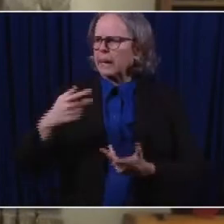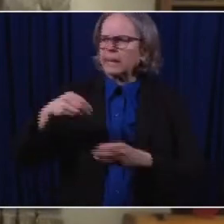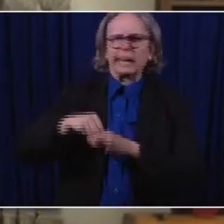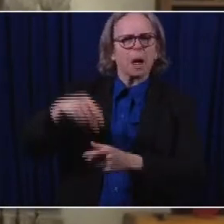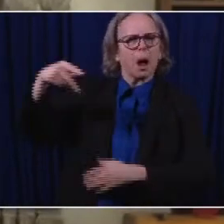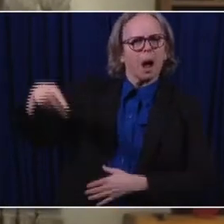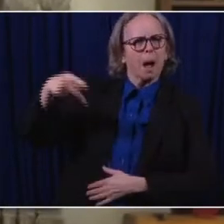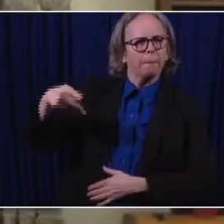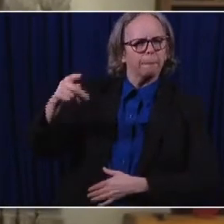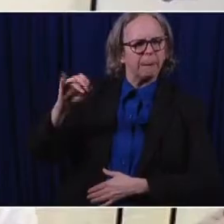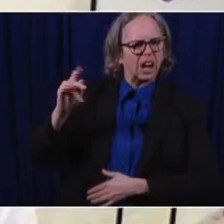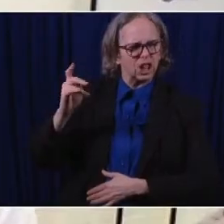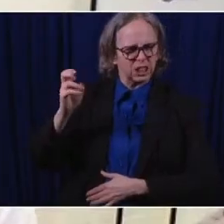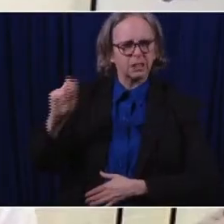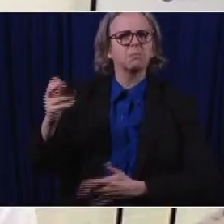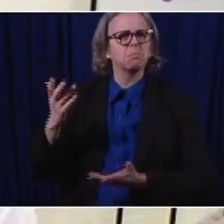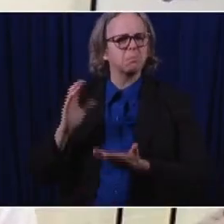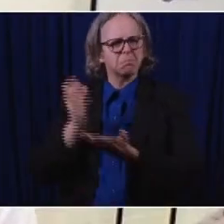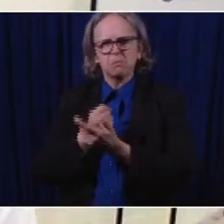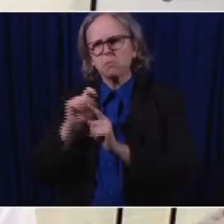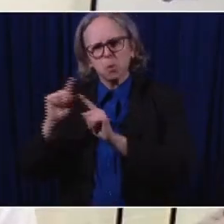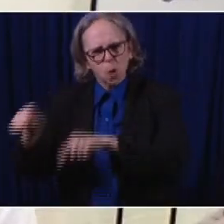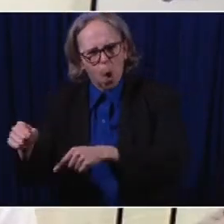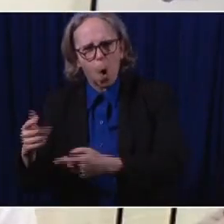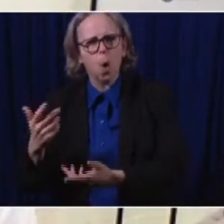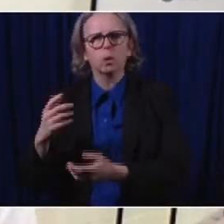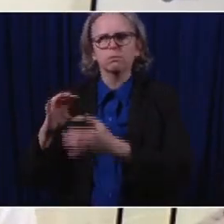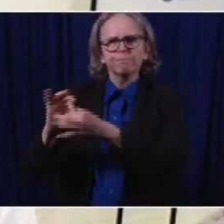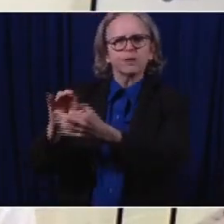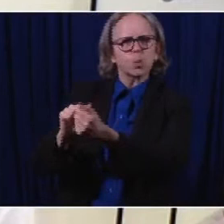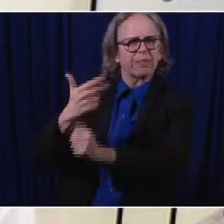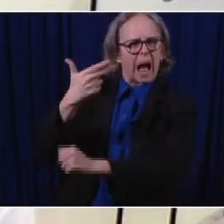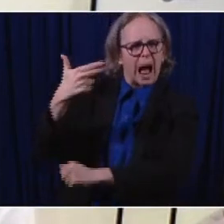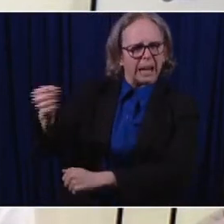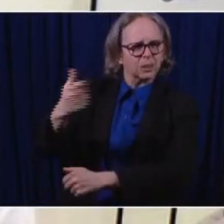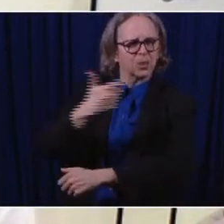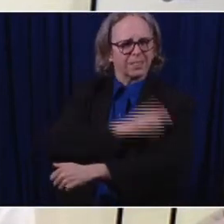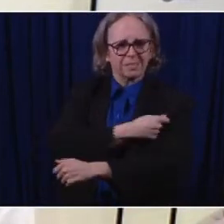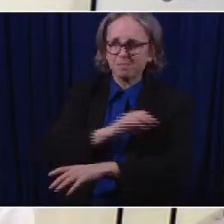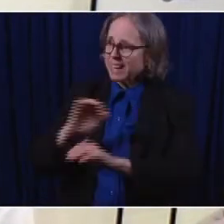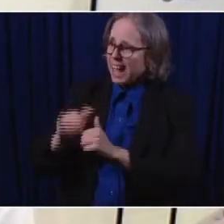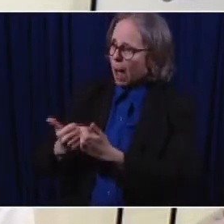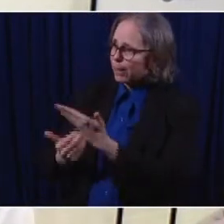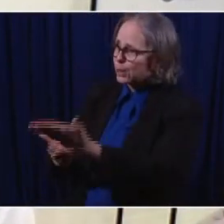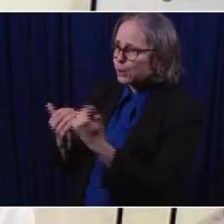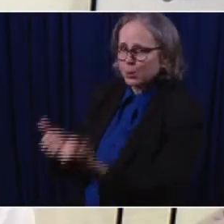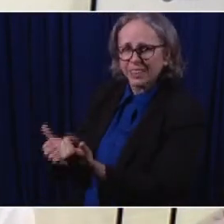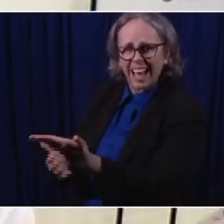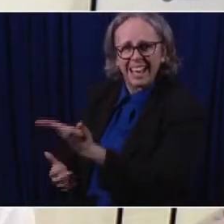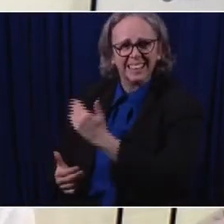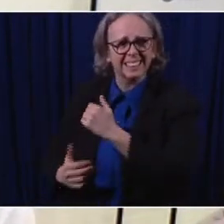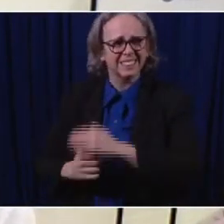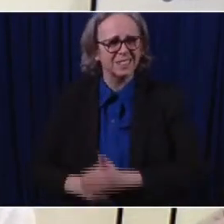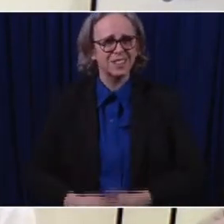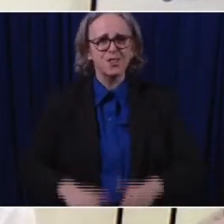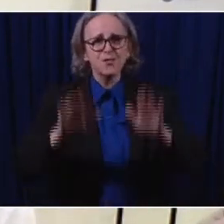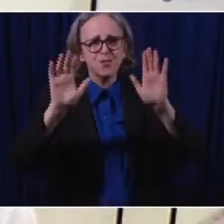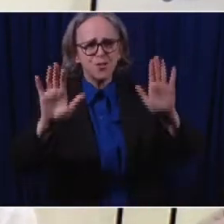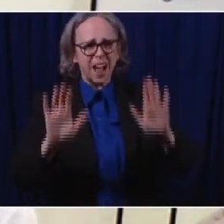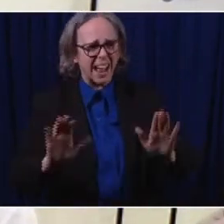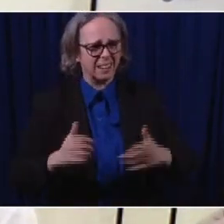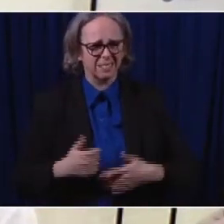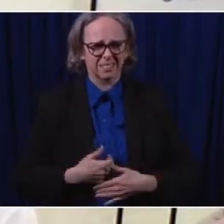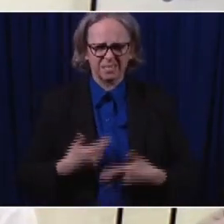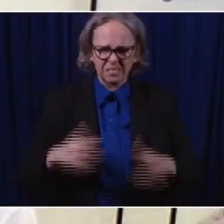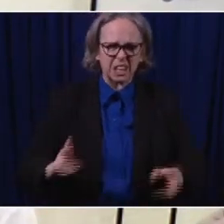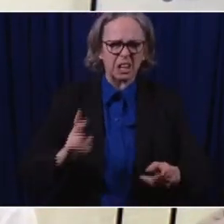today. Dr. Keeler, how are you doing today? Everything going okay? We're doing great. We're vaccinating lots of educators, and I'm excited to vaccinate where I